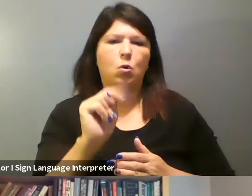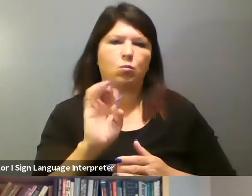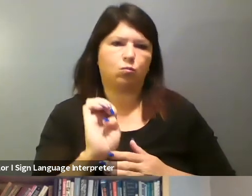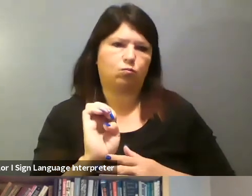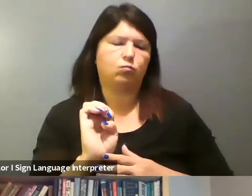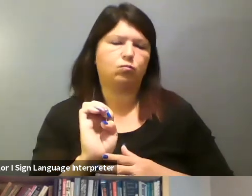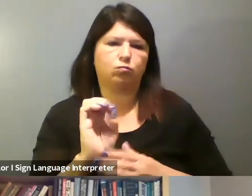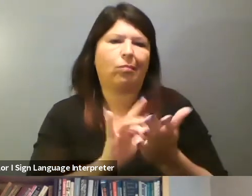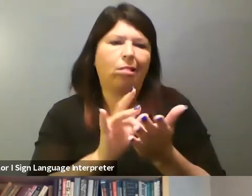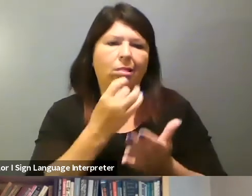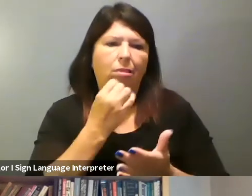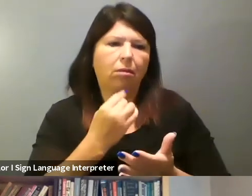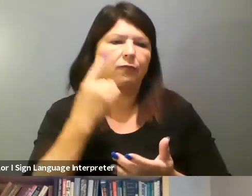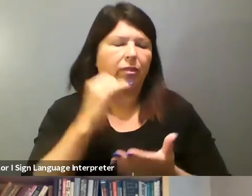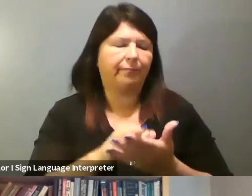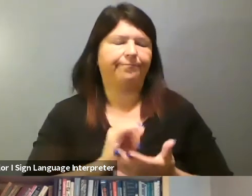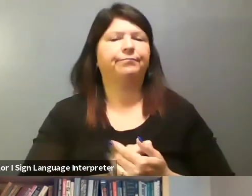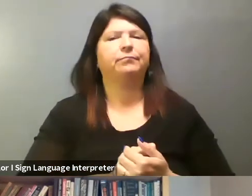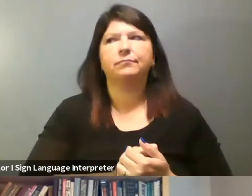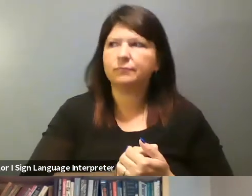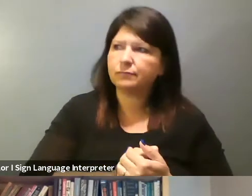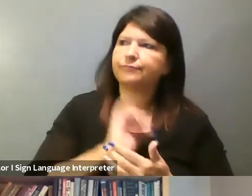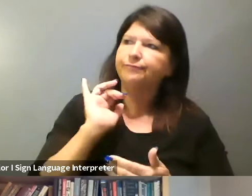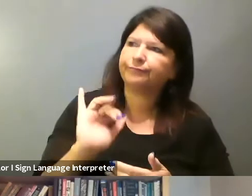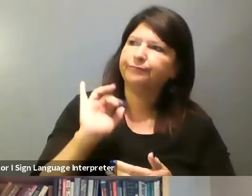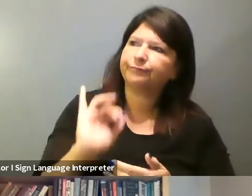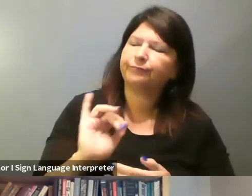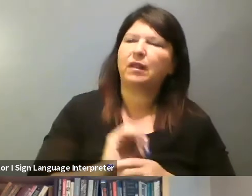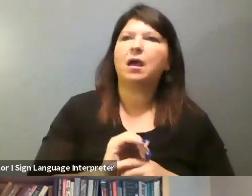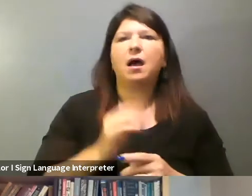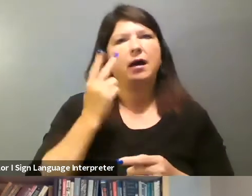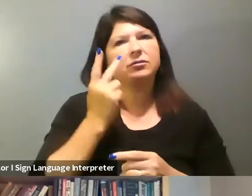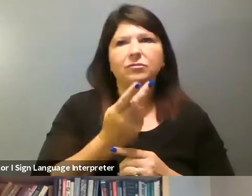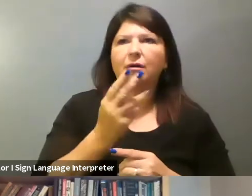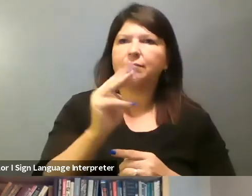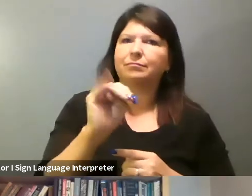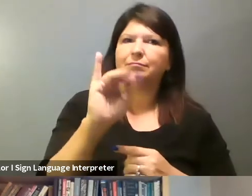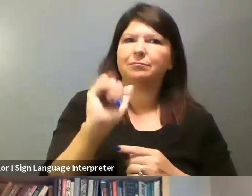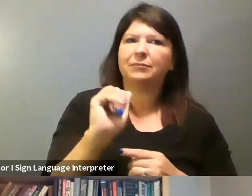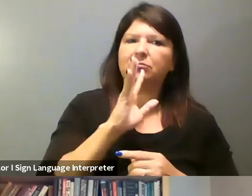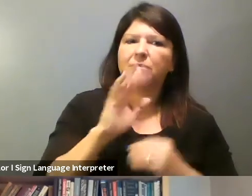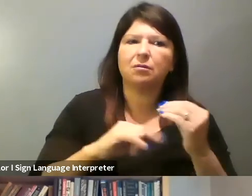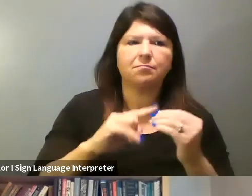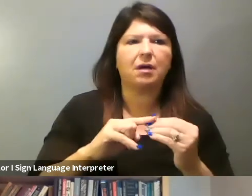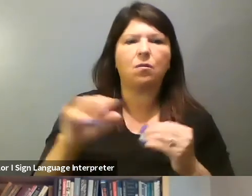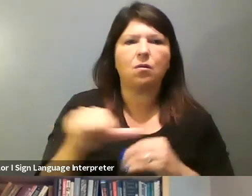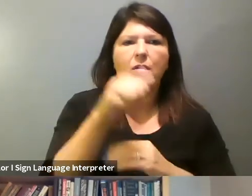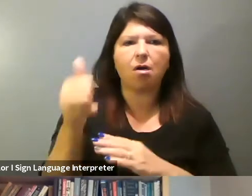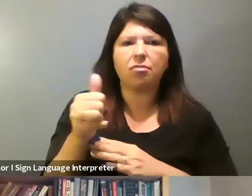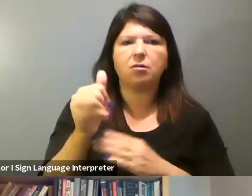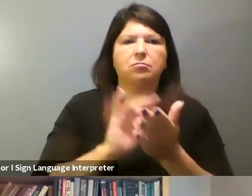Exactly. And as Mia put that in the film, the methadone soon was replaced by